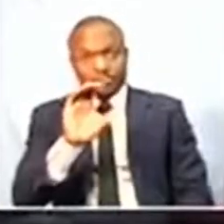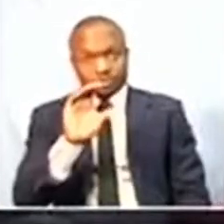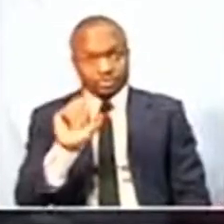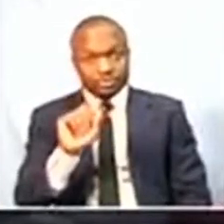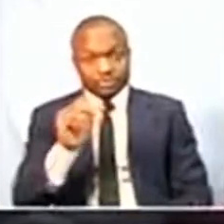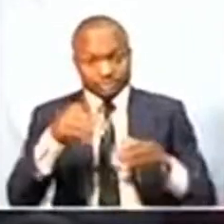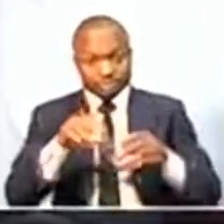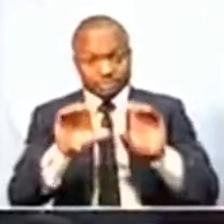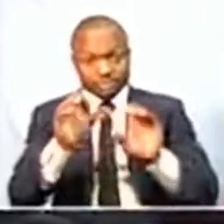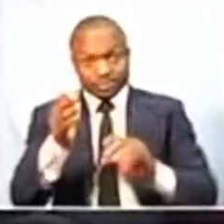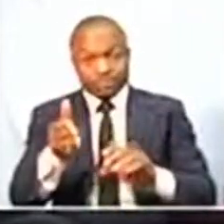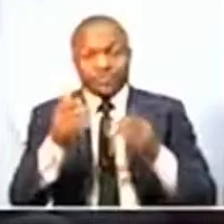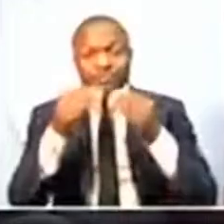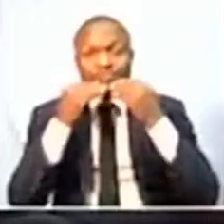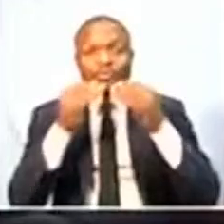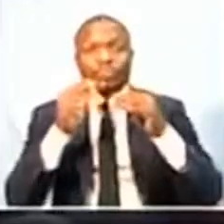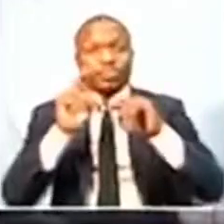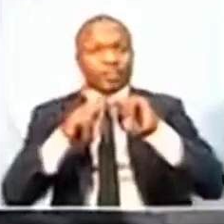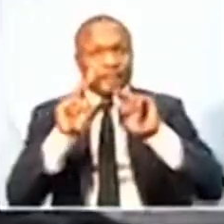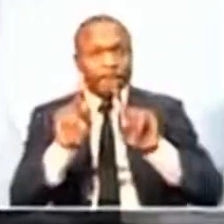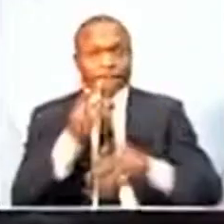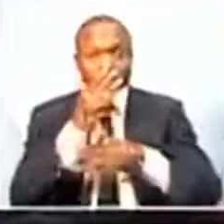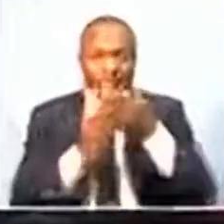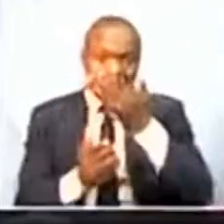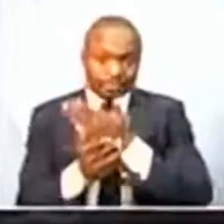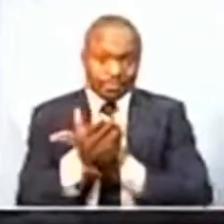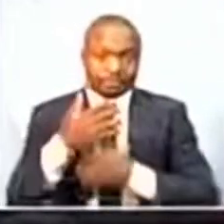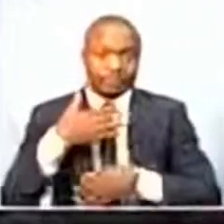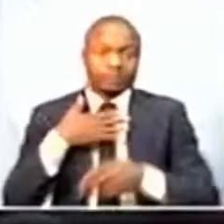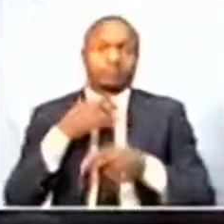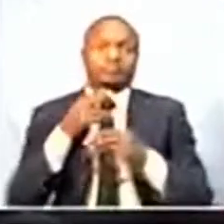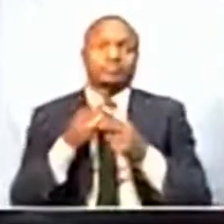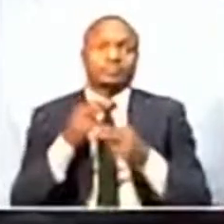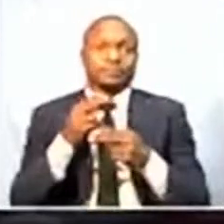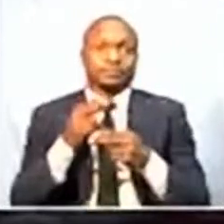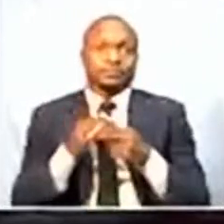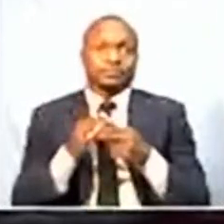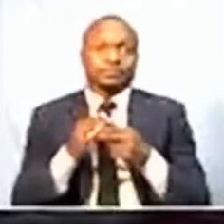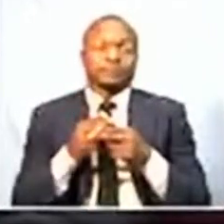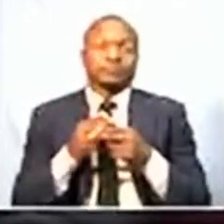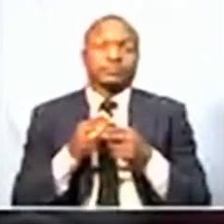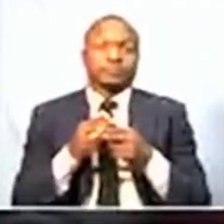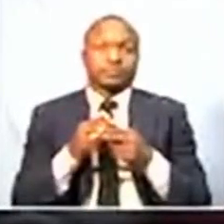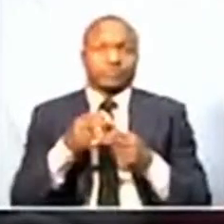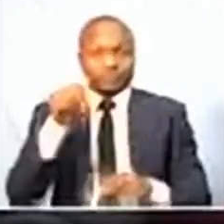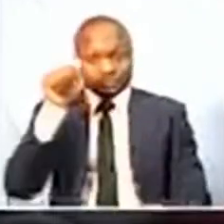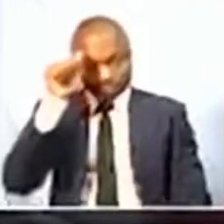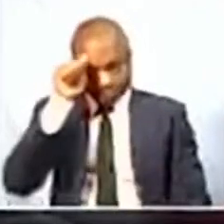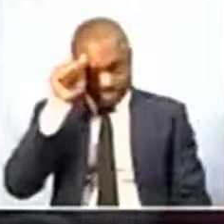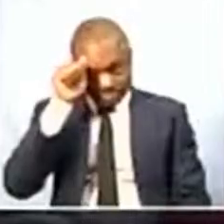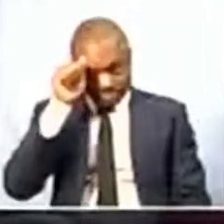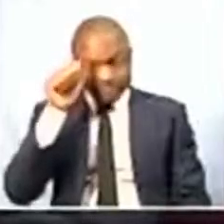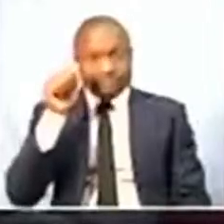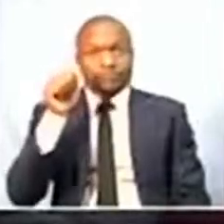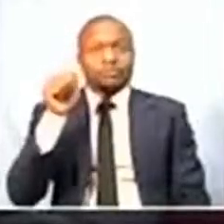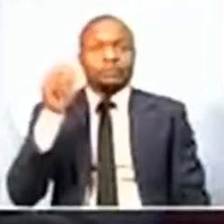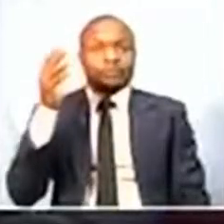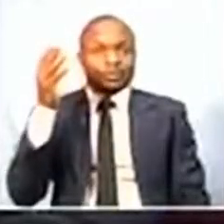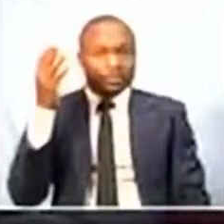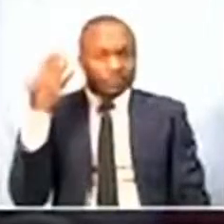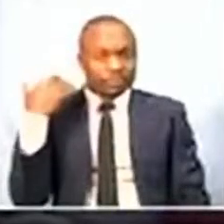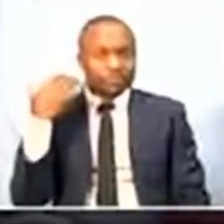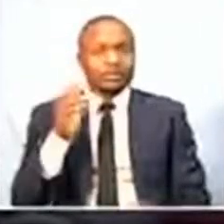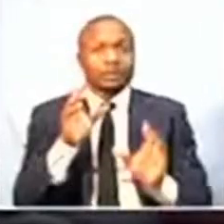Please go ahead. Thank you so much. Good morning. My name is Bwali Andrew, former Council Secretary for